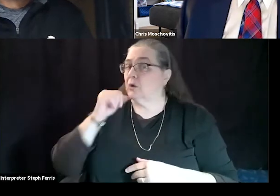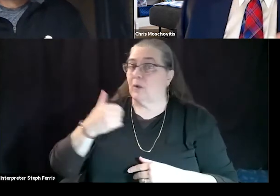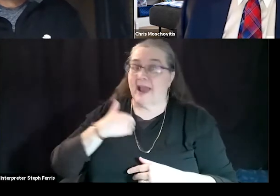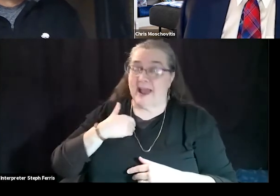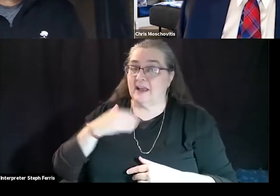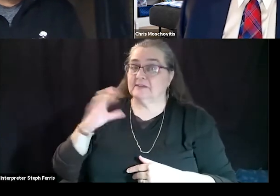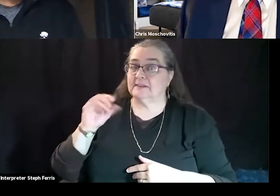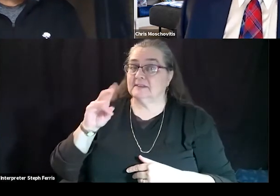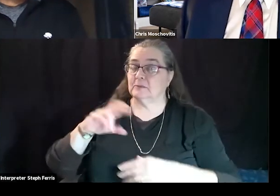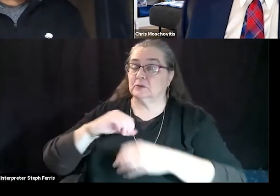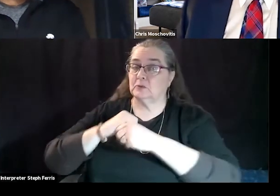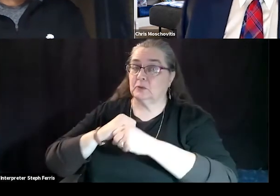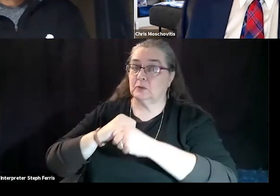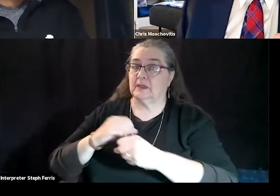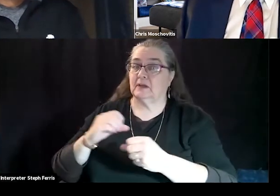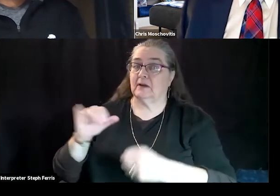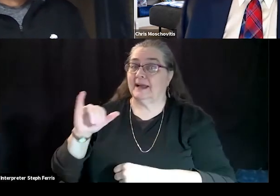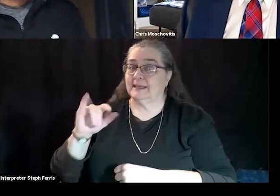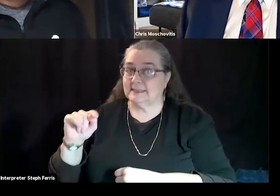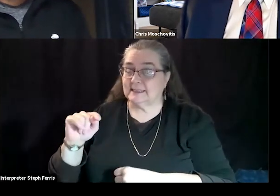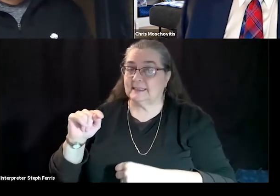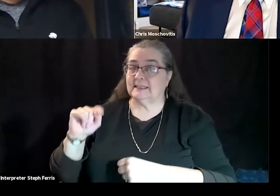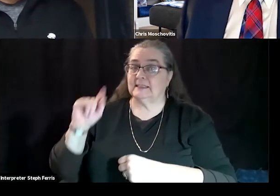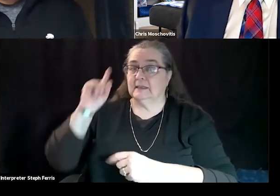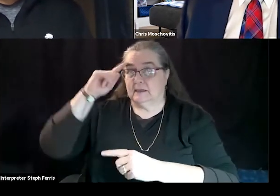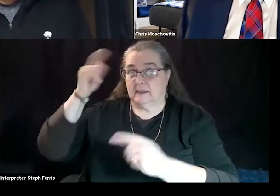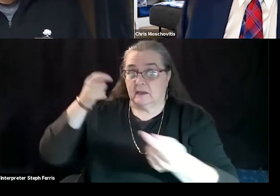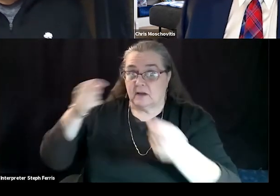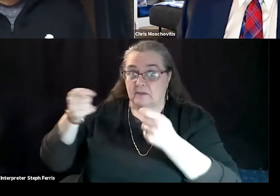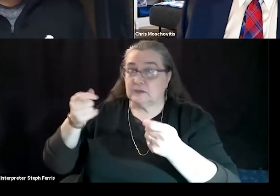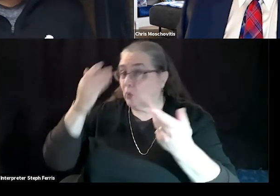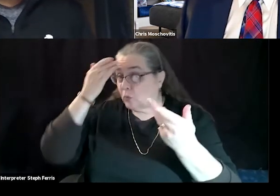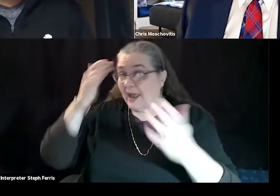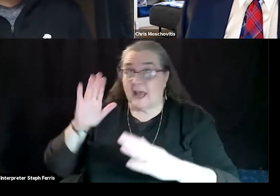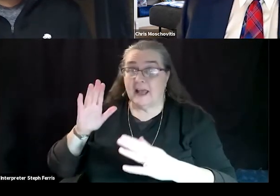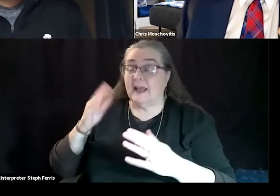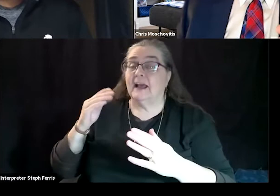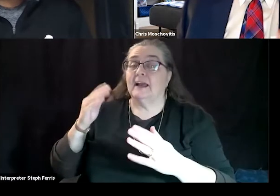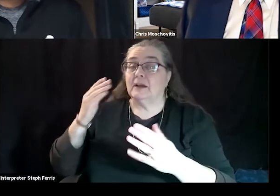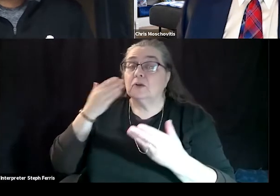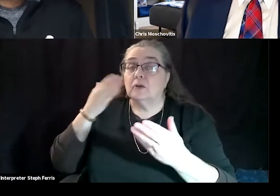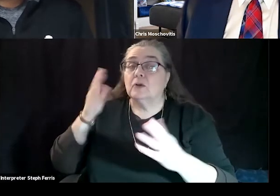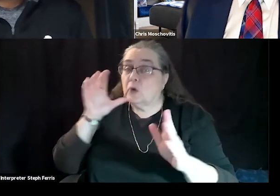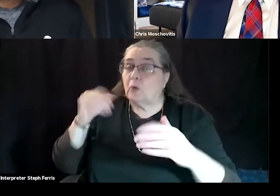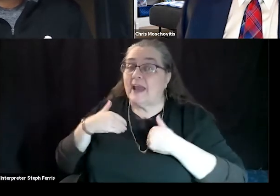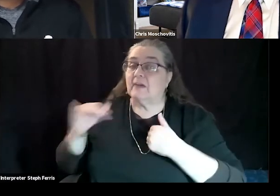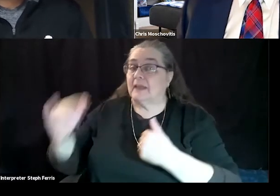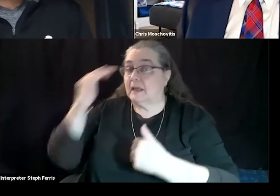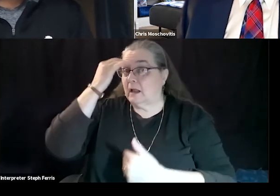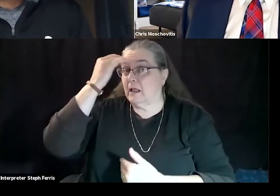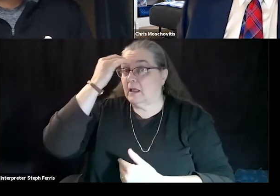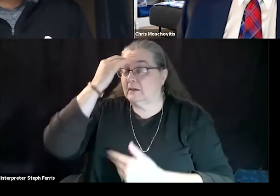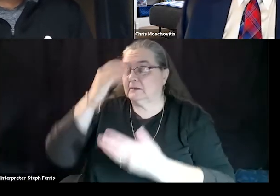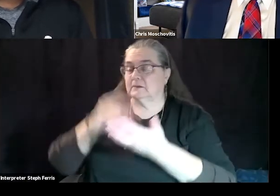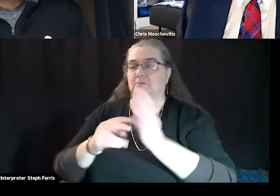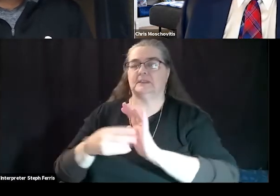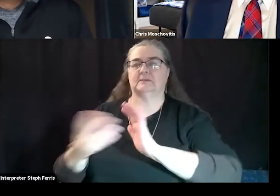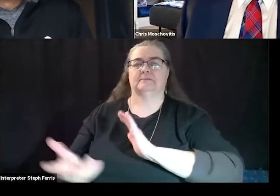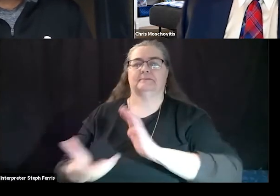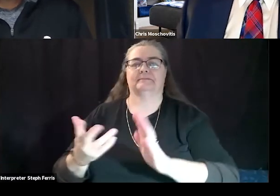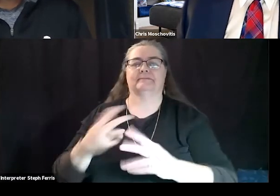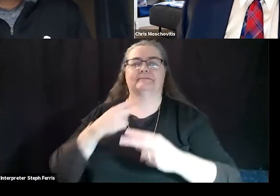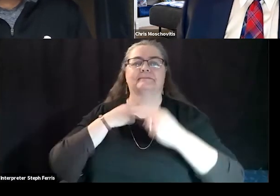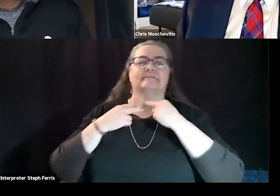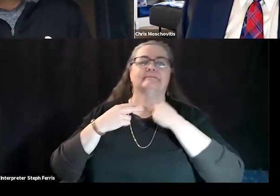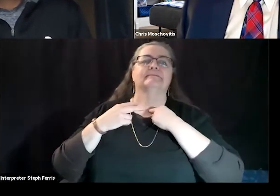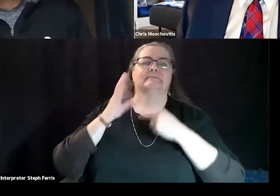mitigated. The ultimate control, right, is engagement and knowledge dissemination. So most certainly any organization